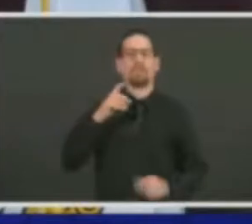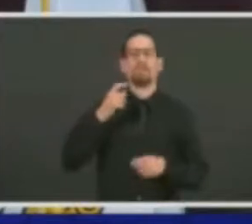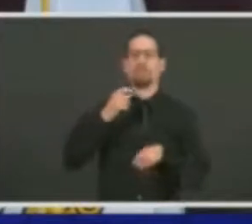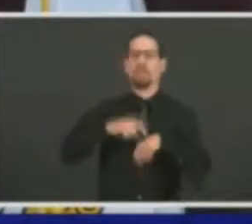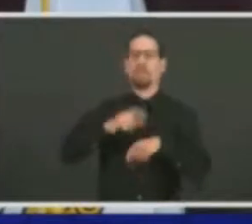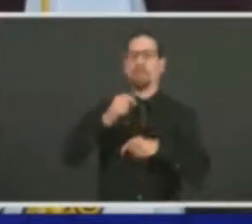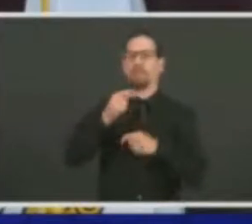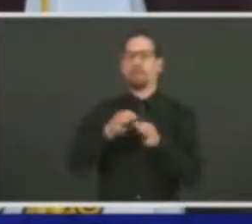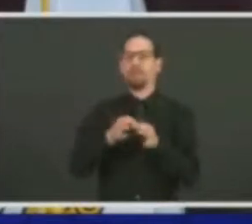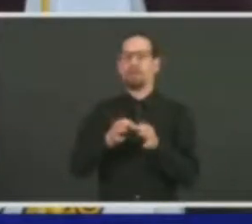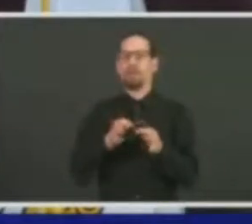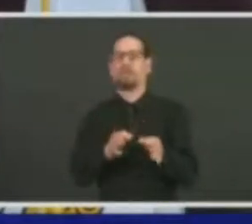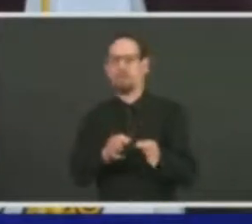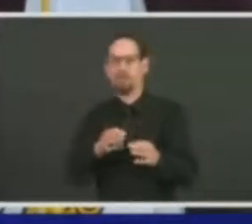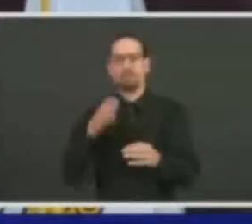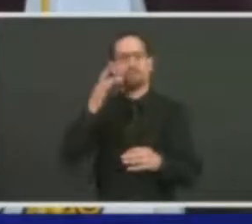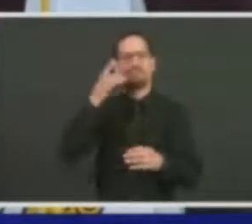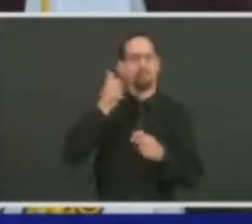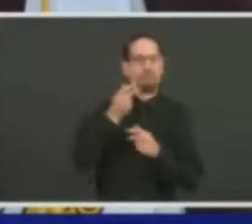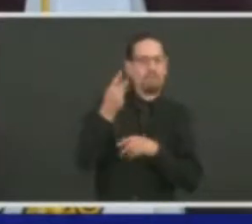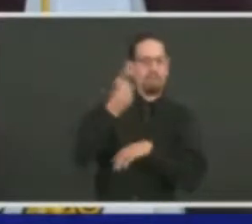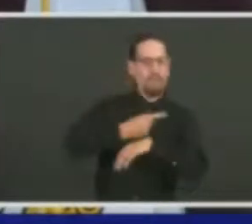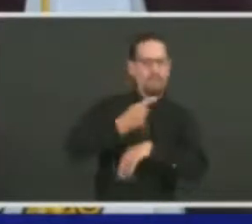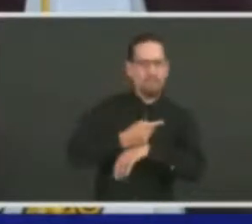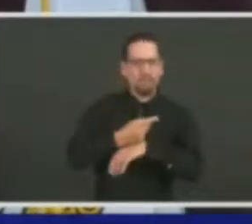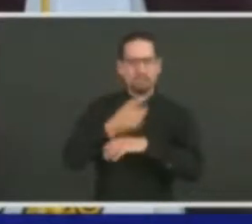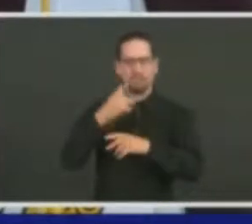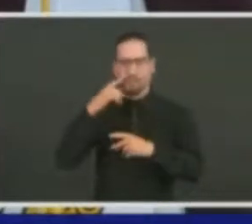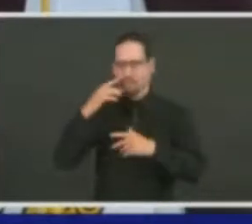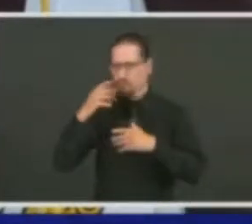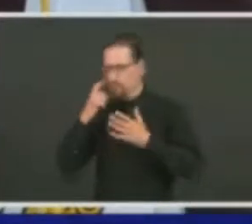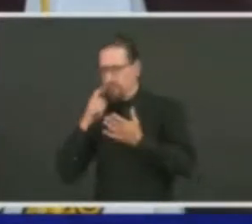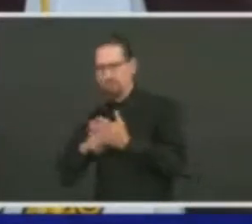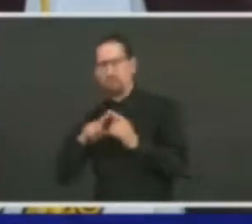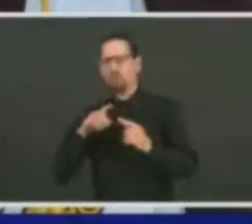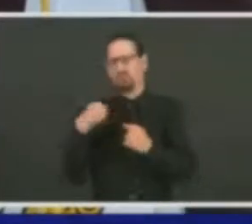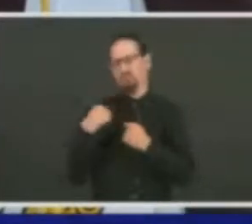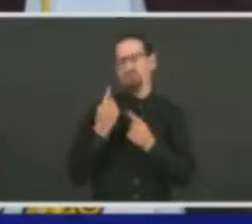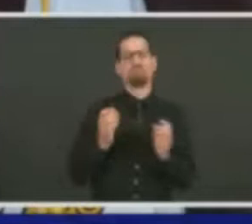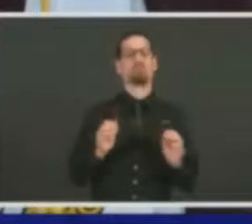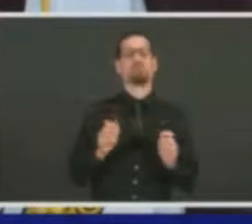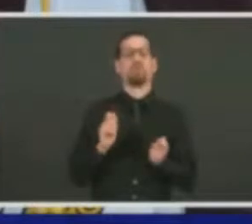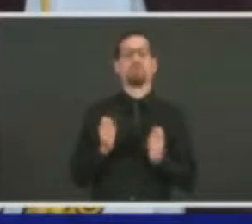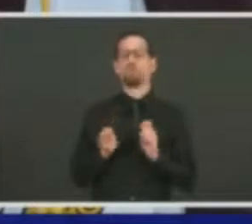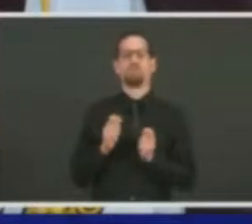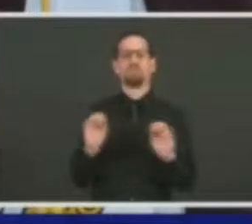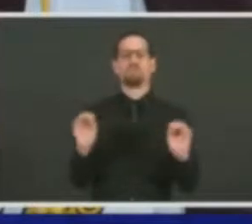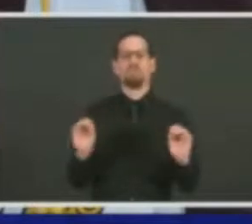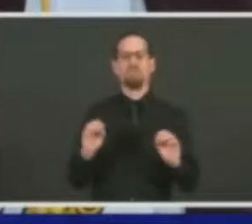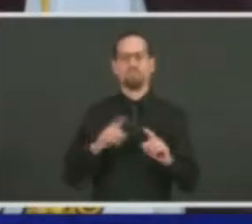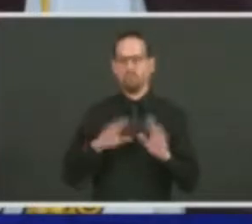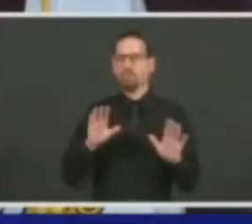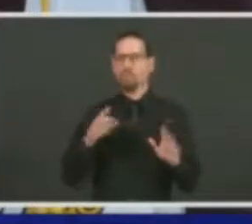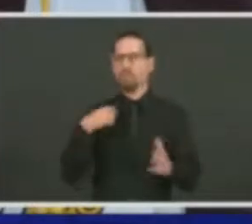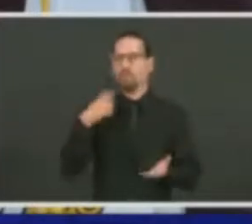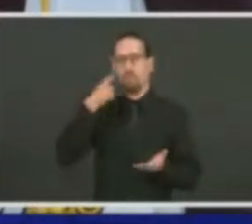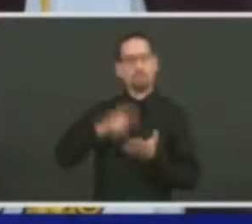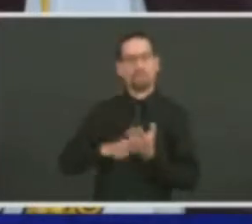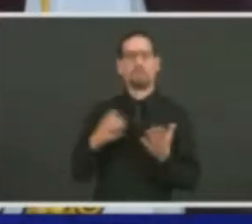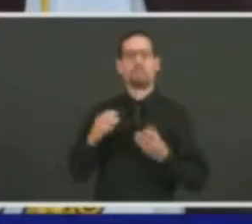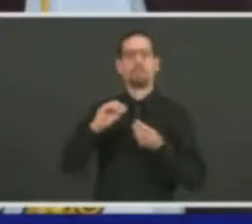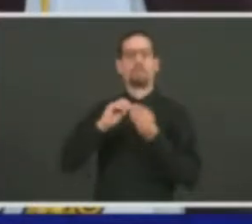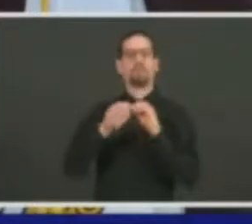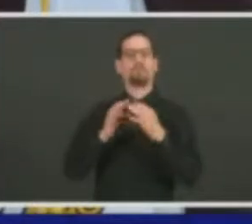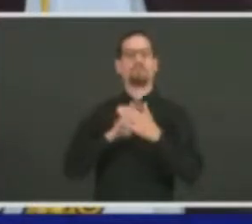but we haven't seen as much of the change. What we are seeing is increases in cases among people who